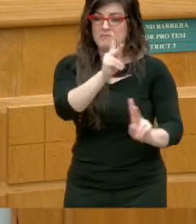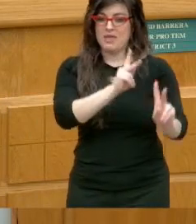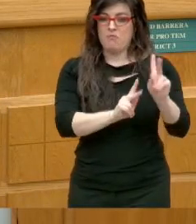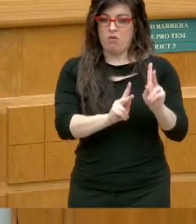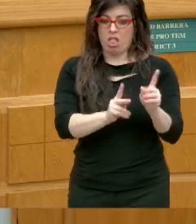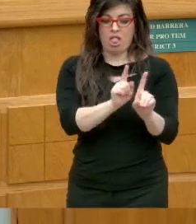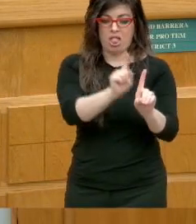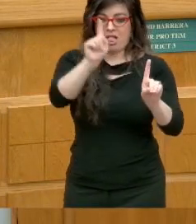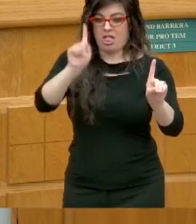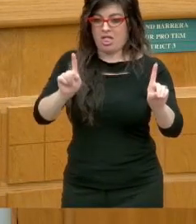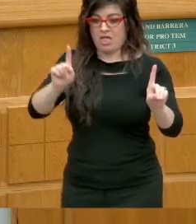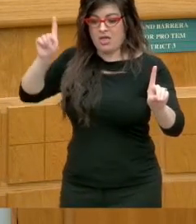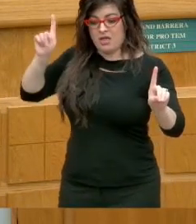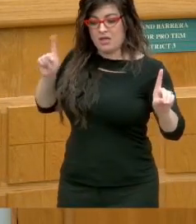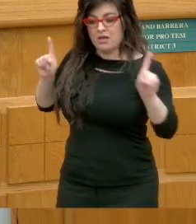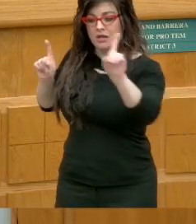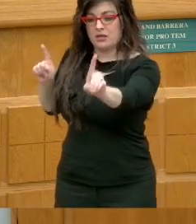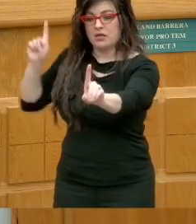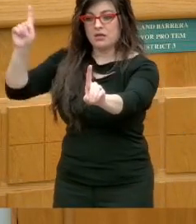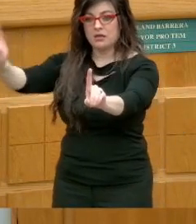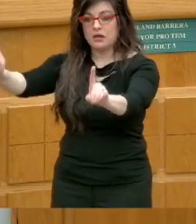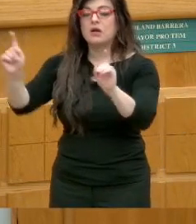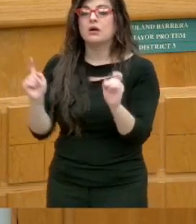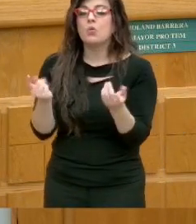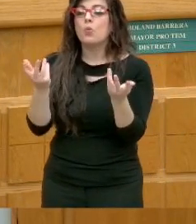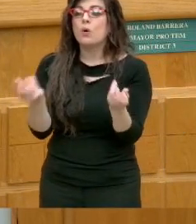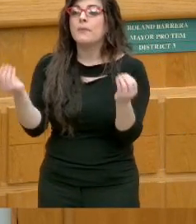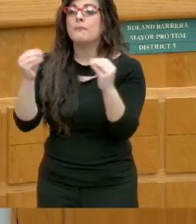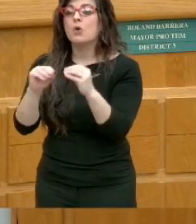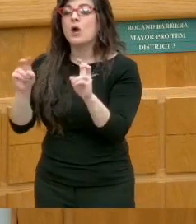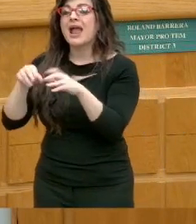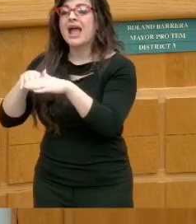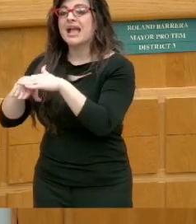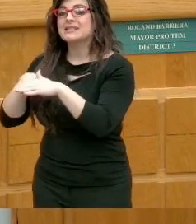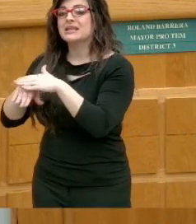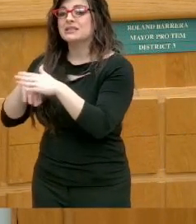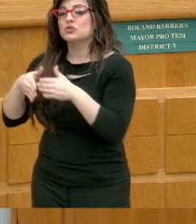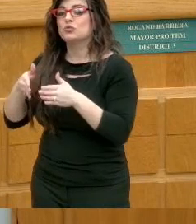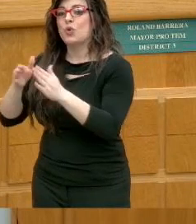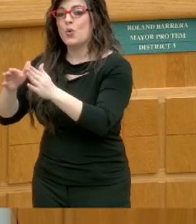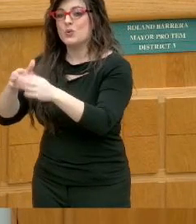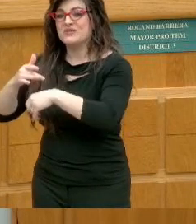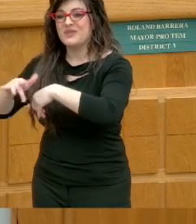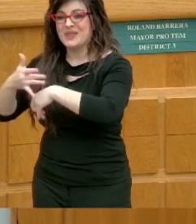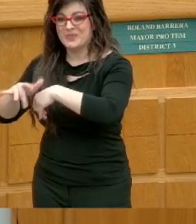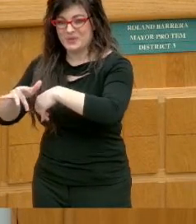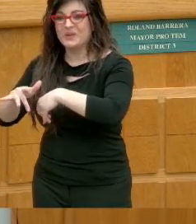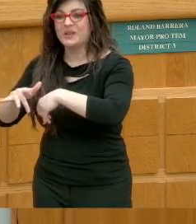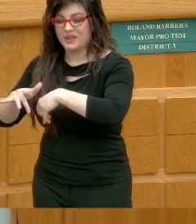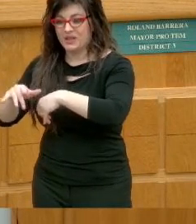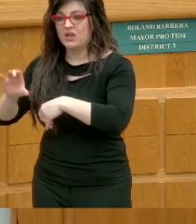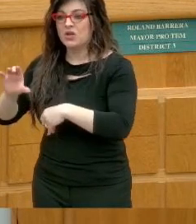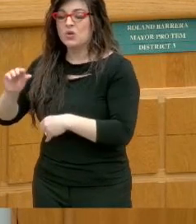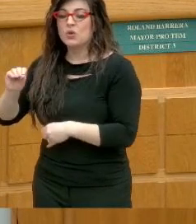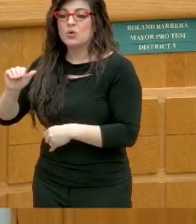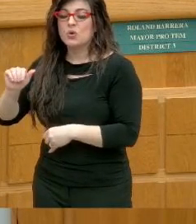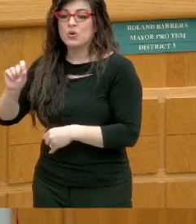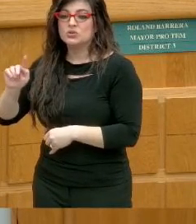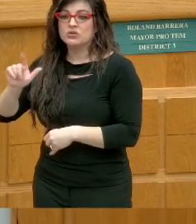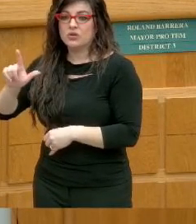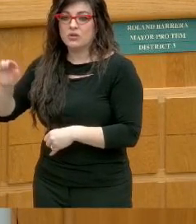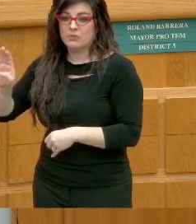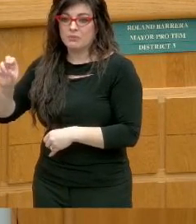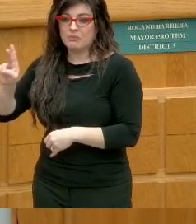more access roads available, and Coastal Parks is working on that, so that they can continue to go all the way down the